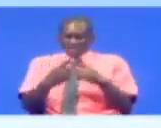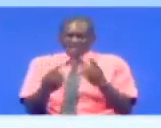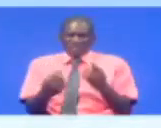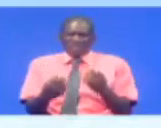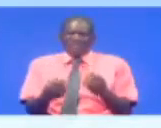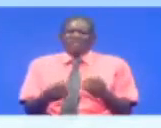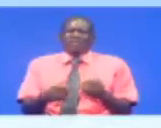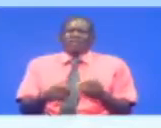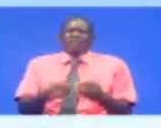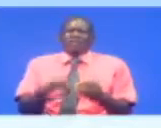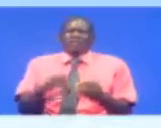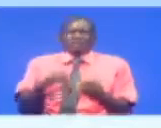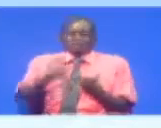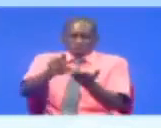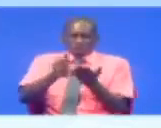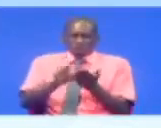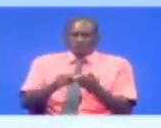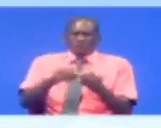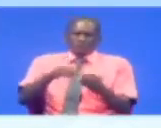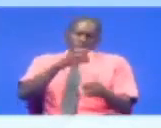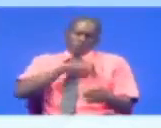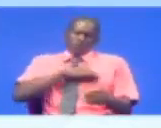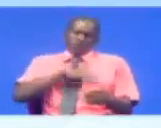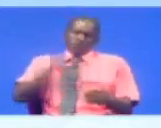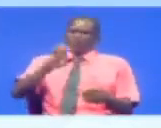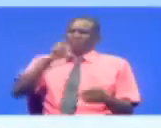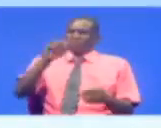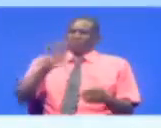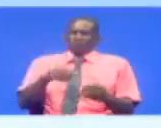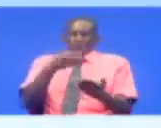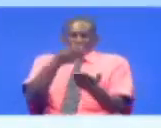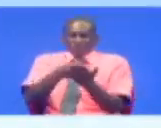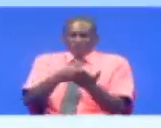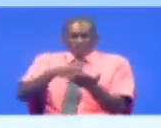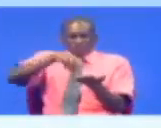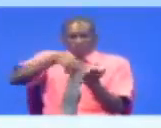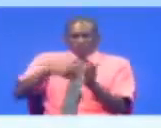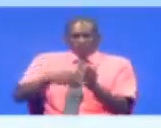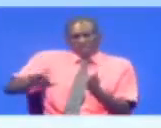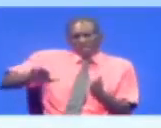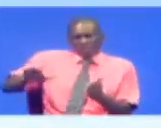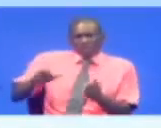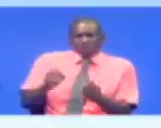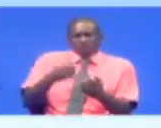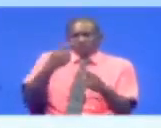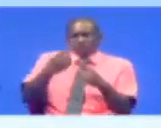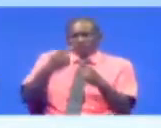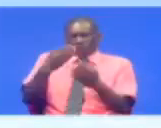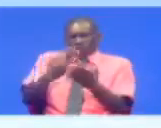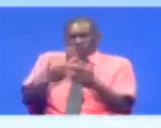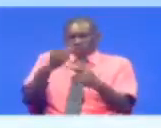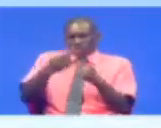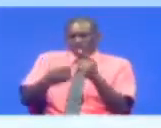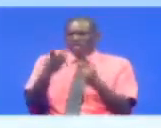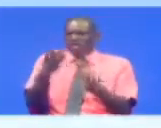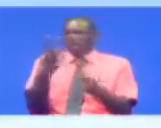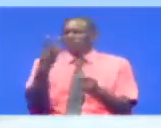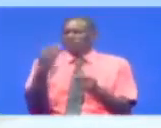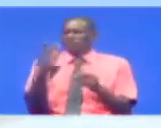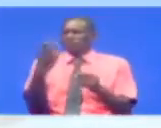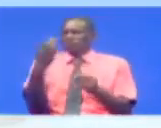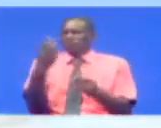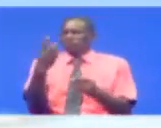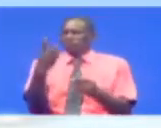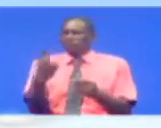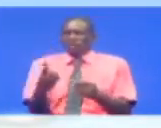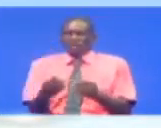April. Proceeds from the bond will be deployed in financing projects in the remaining part of the financial year 2020-2021. As